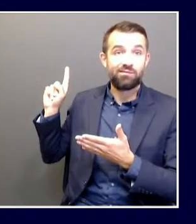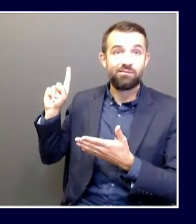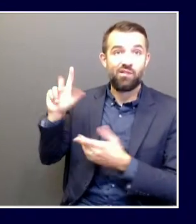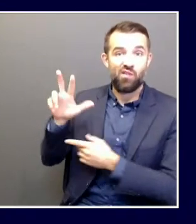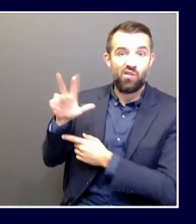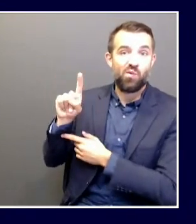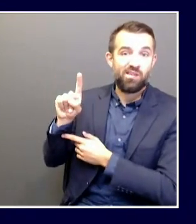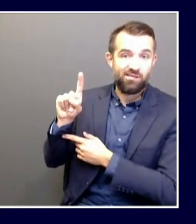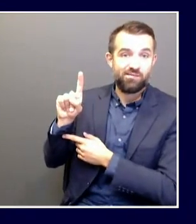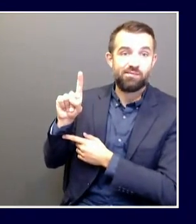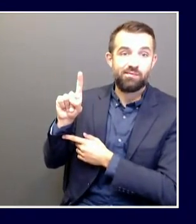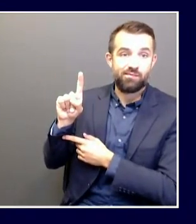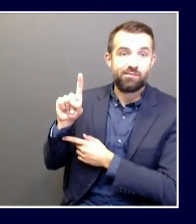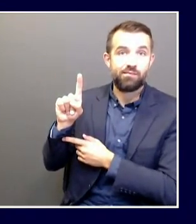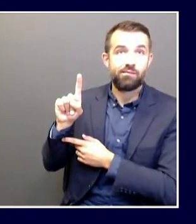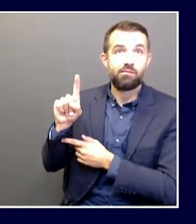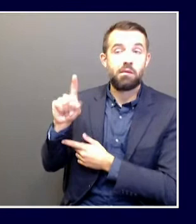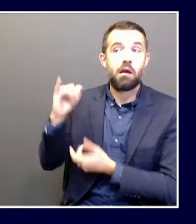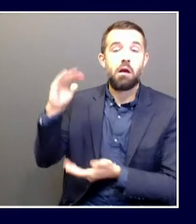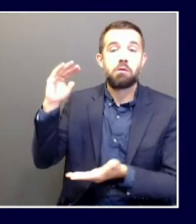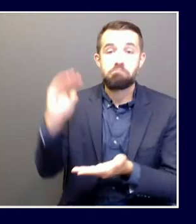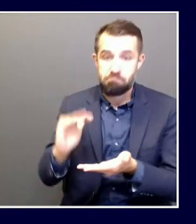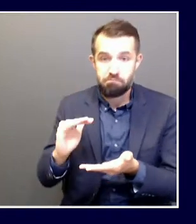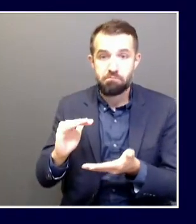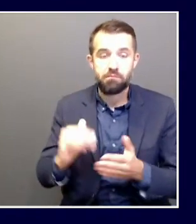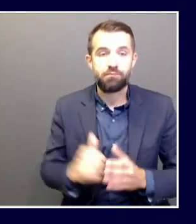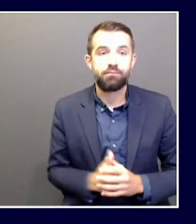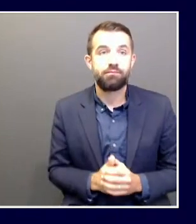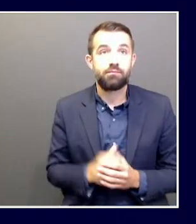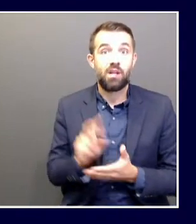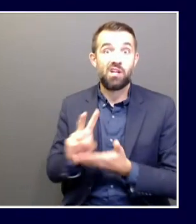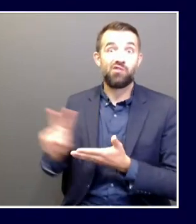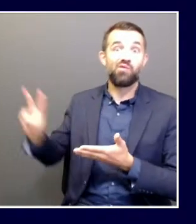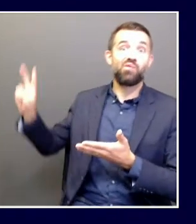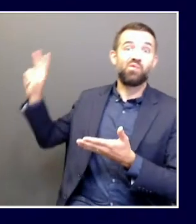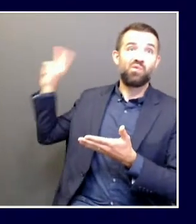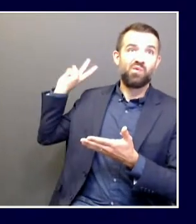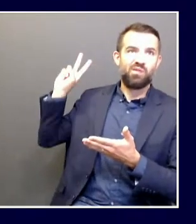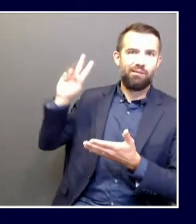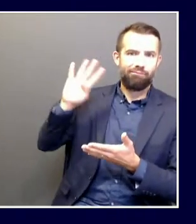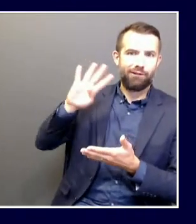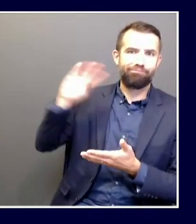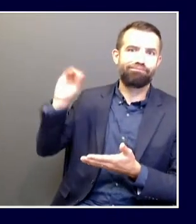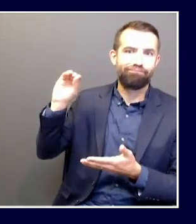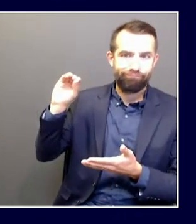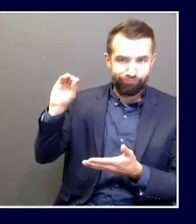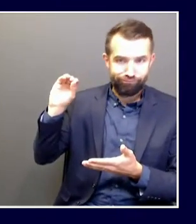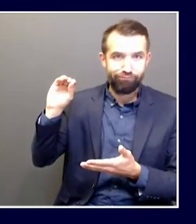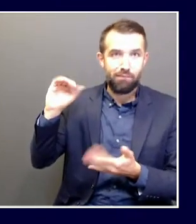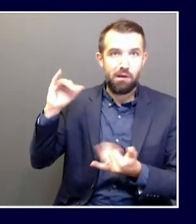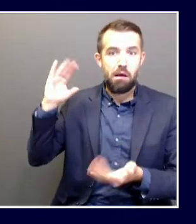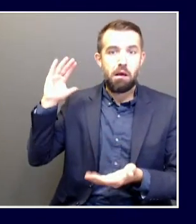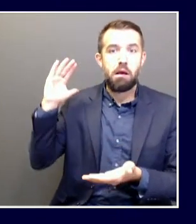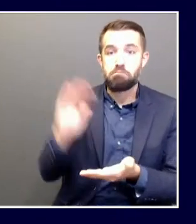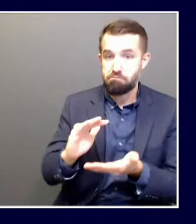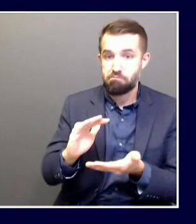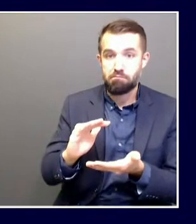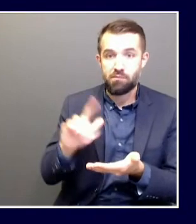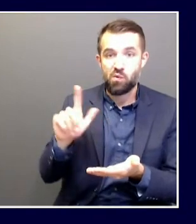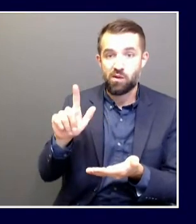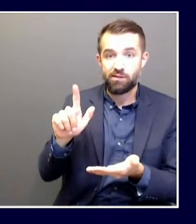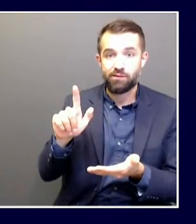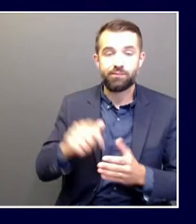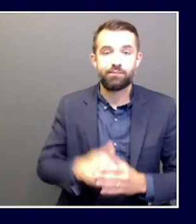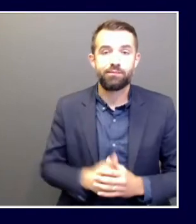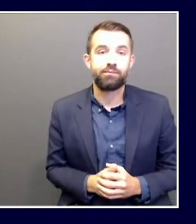were on ventilators, and 2 weeks ago, 40 were on ventilators because of COVID-19.